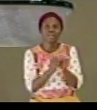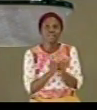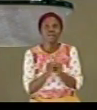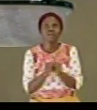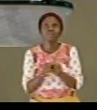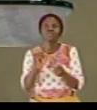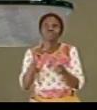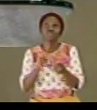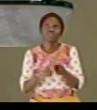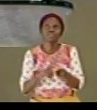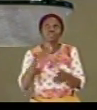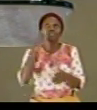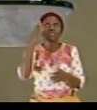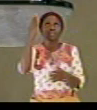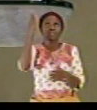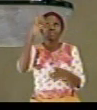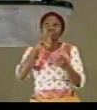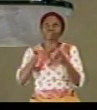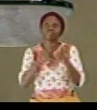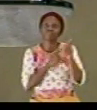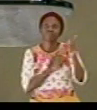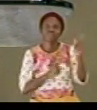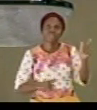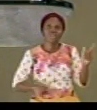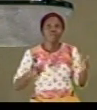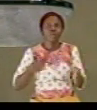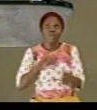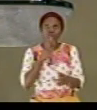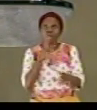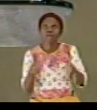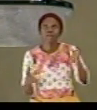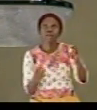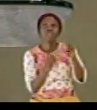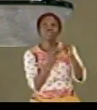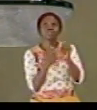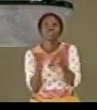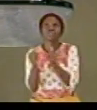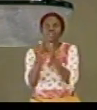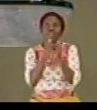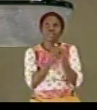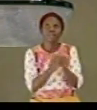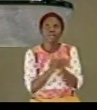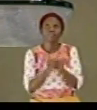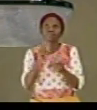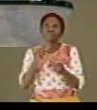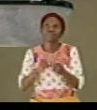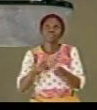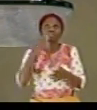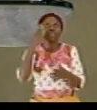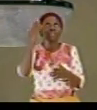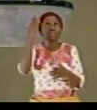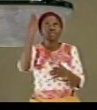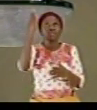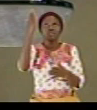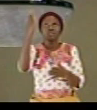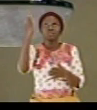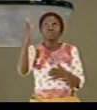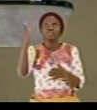Lord. Unto thee, unto the Lord, we are gathering together unto